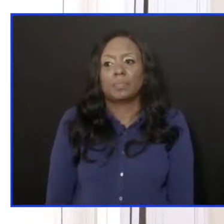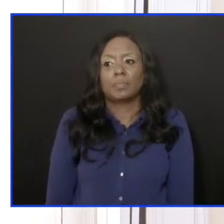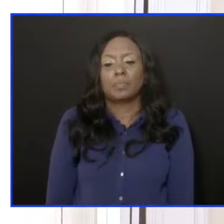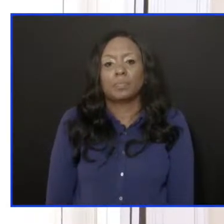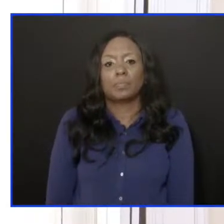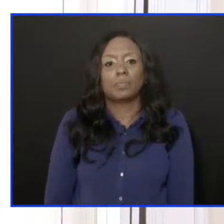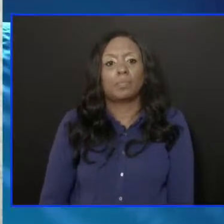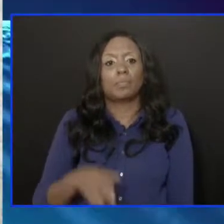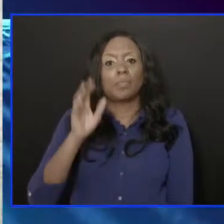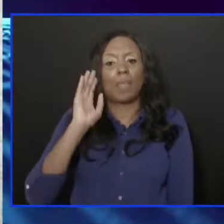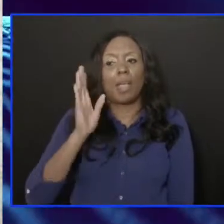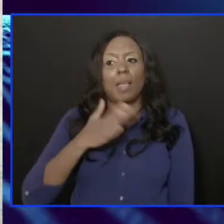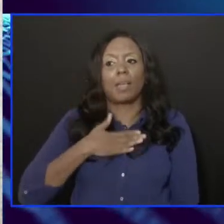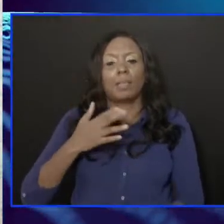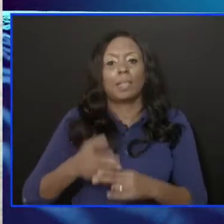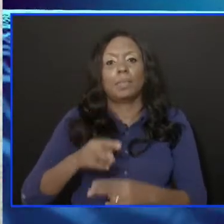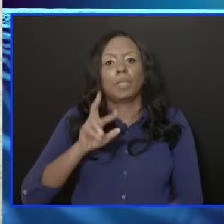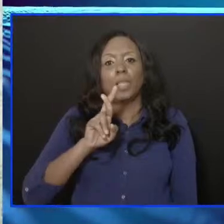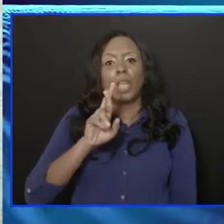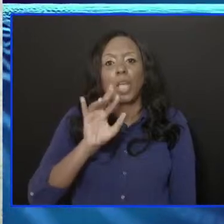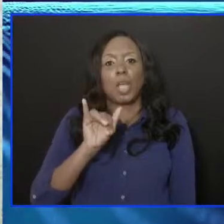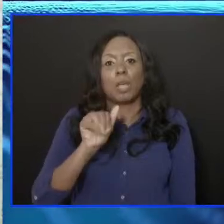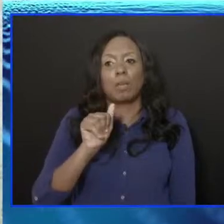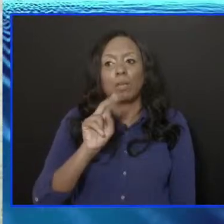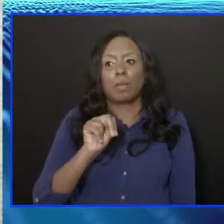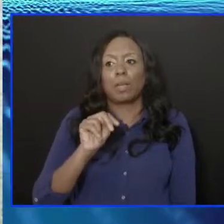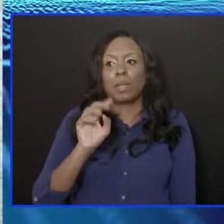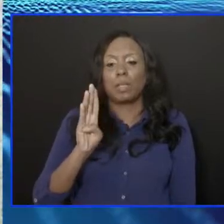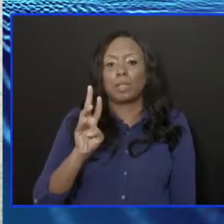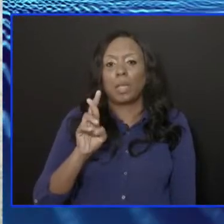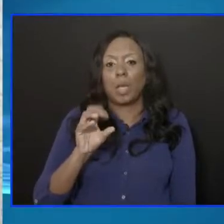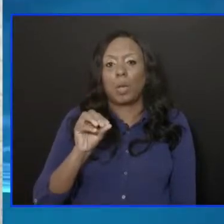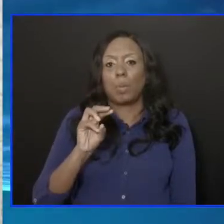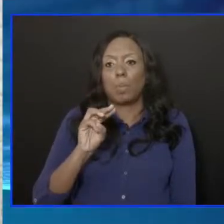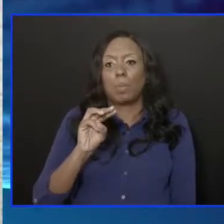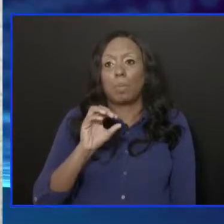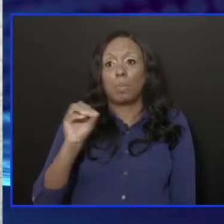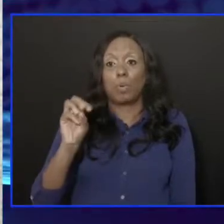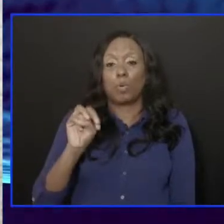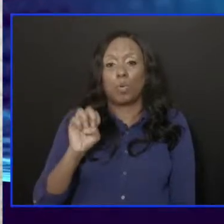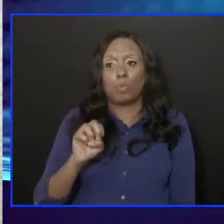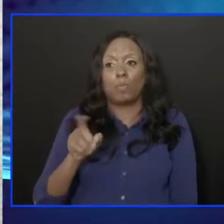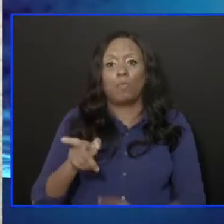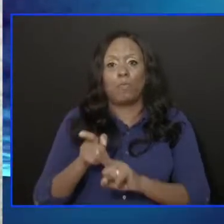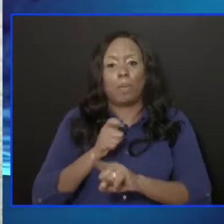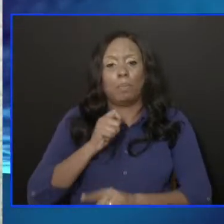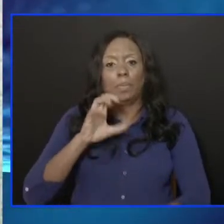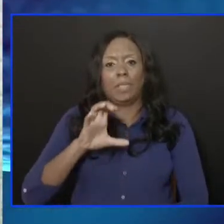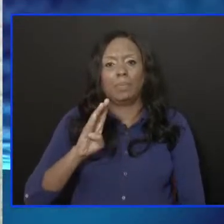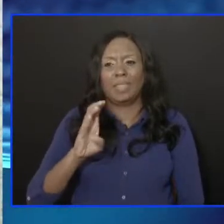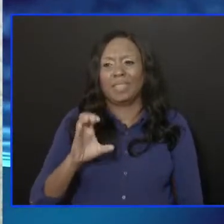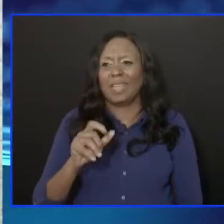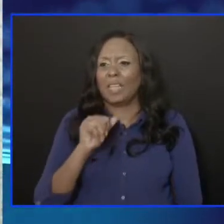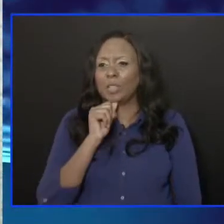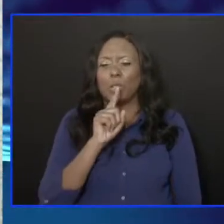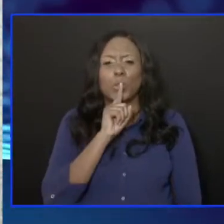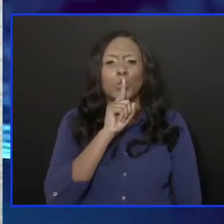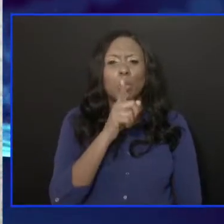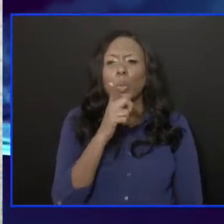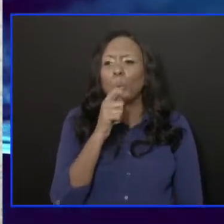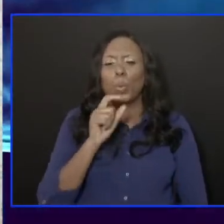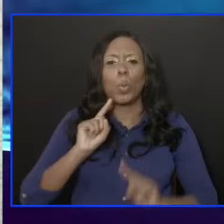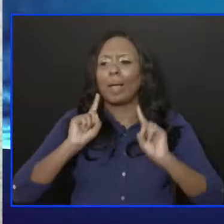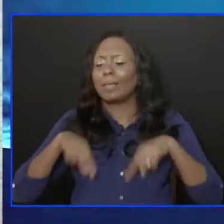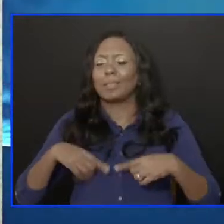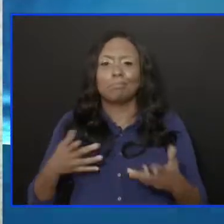Ryan Broom, CBC. I'm not sure who may be best to answer this, but in terms of the goal numbers, the vaccination goal